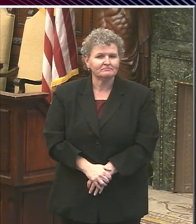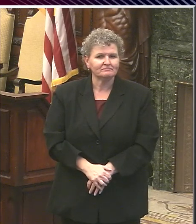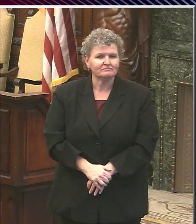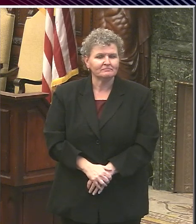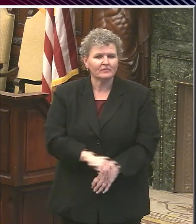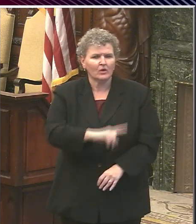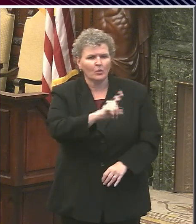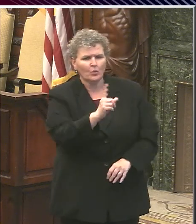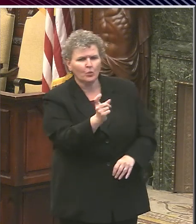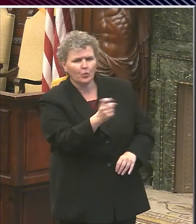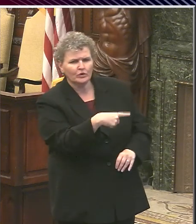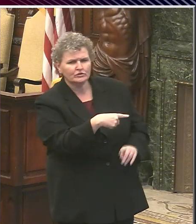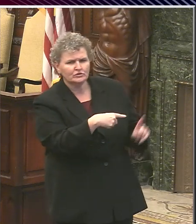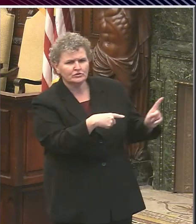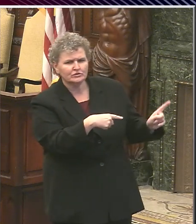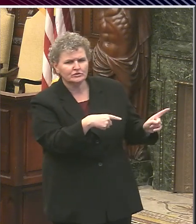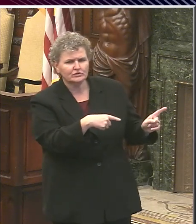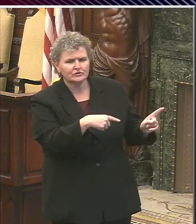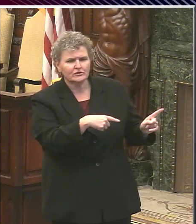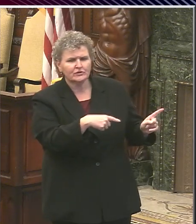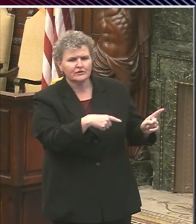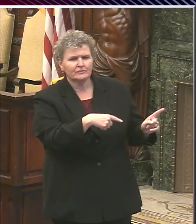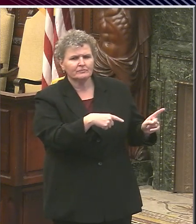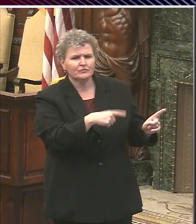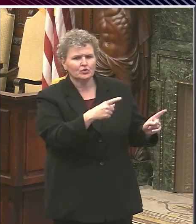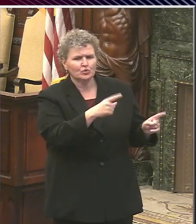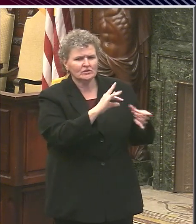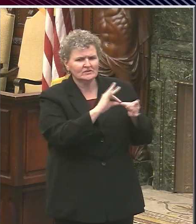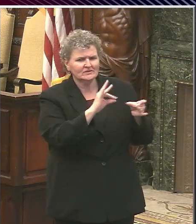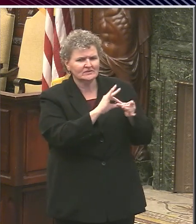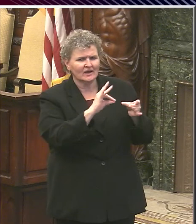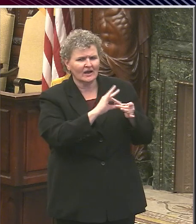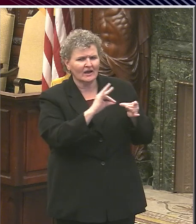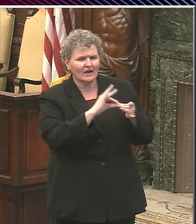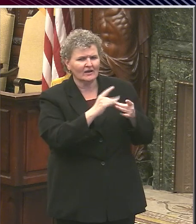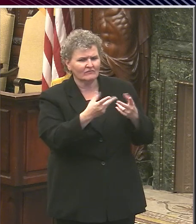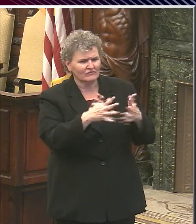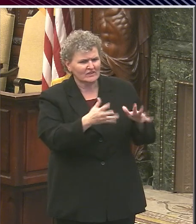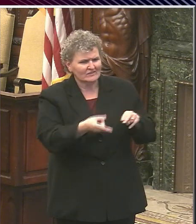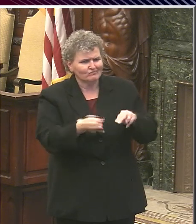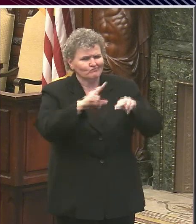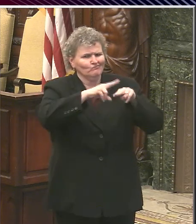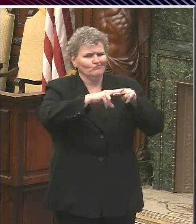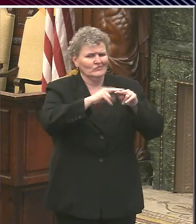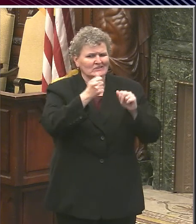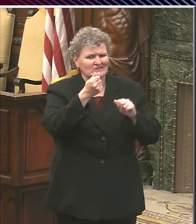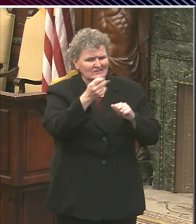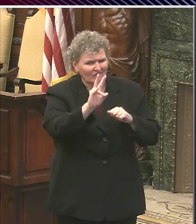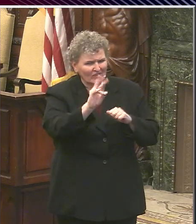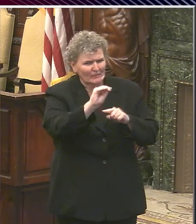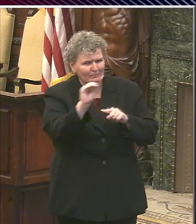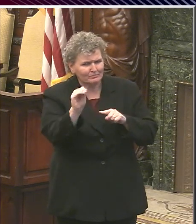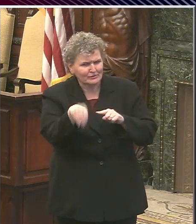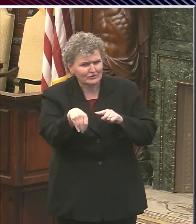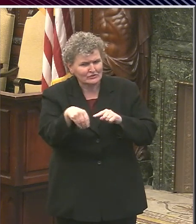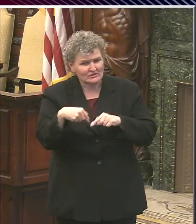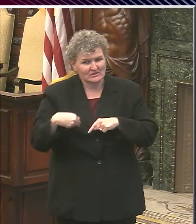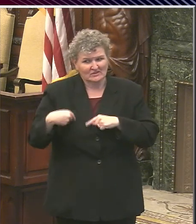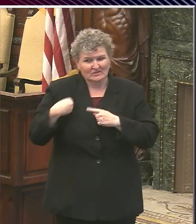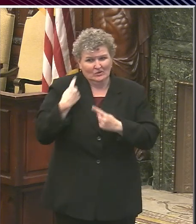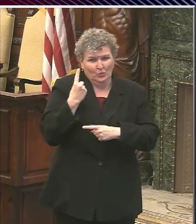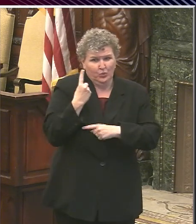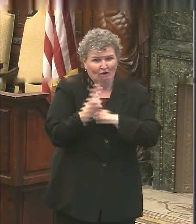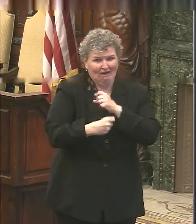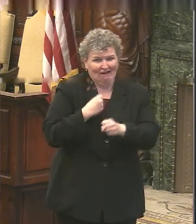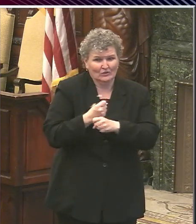to do with the suicide prevention numbers, Mayor. You had said there had been an increase of 17% over last year at this time. Do you have